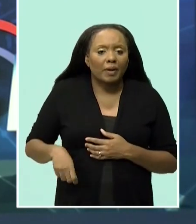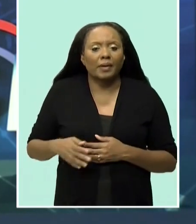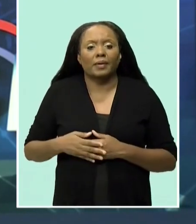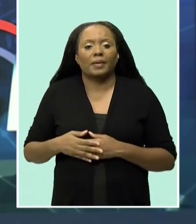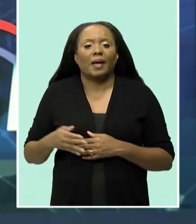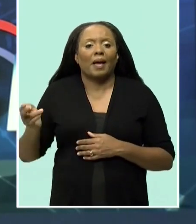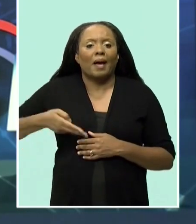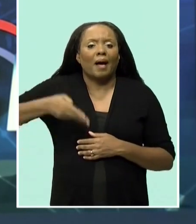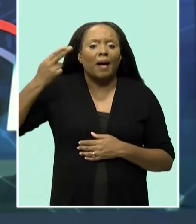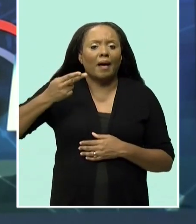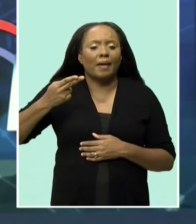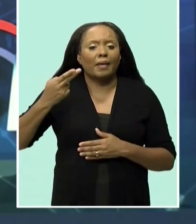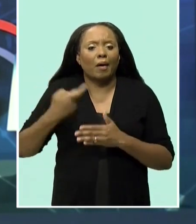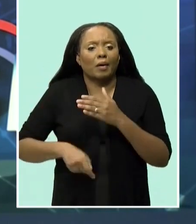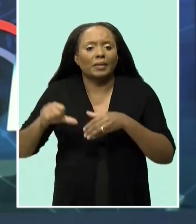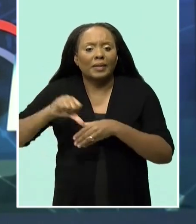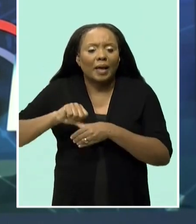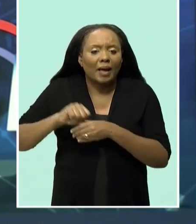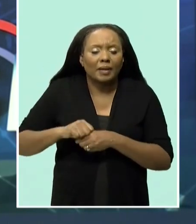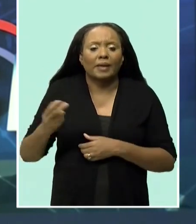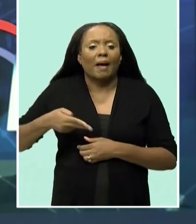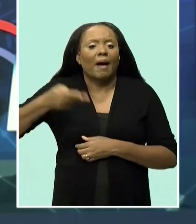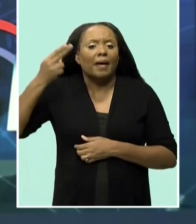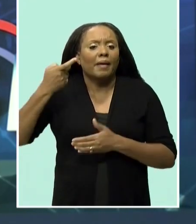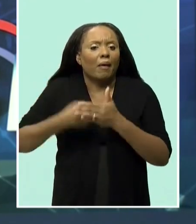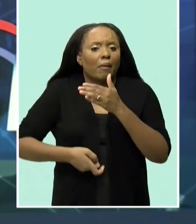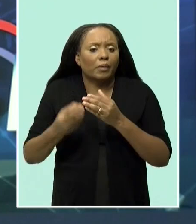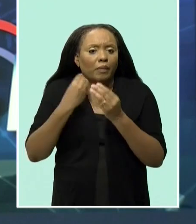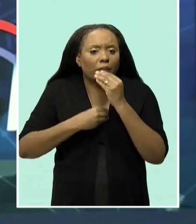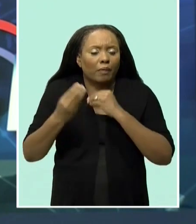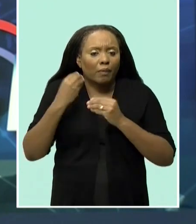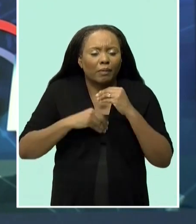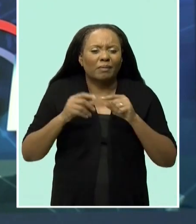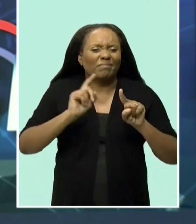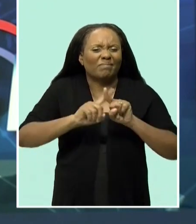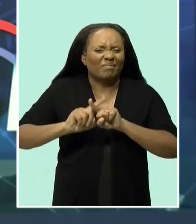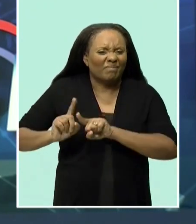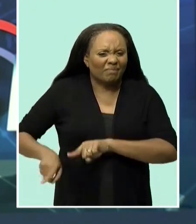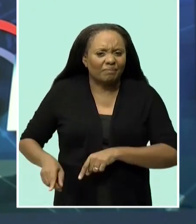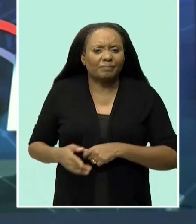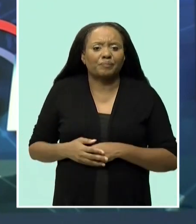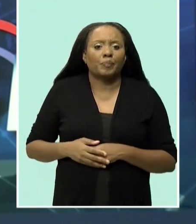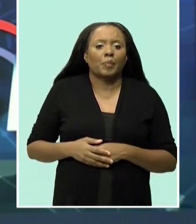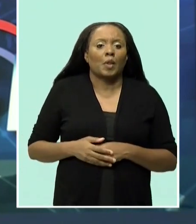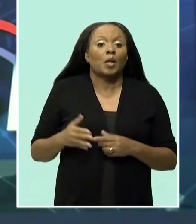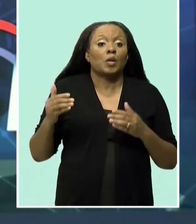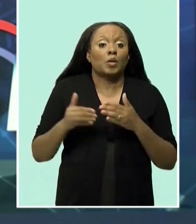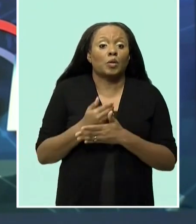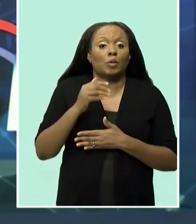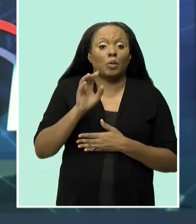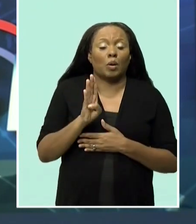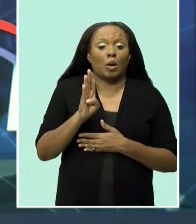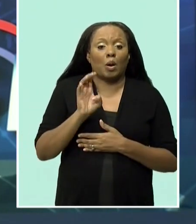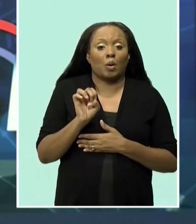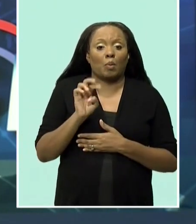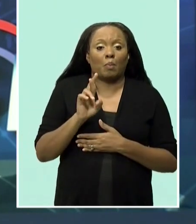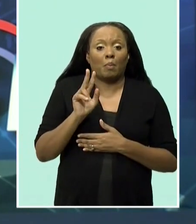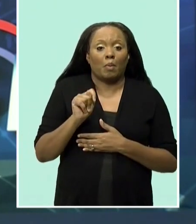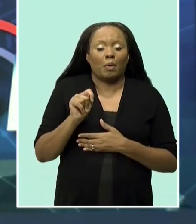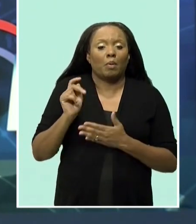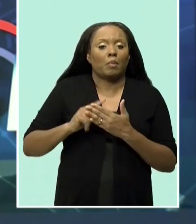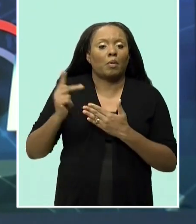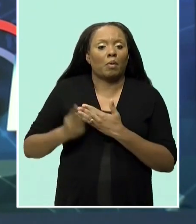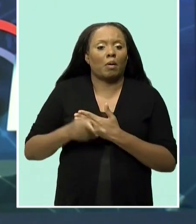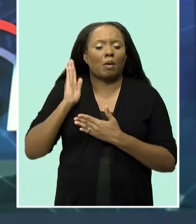interest rates. Dr. Greenidge, however, says the new Barbados Economic Recovery and Transformation Program 2022 will help create the